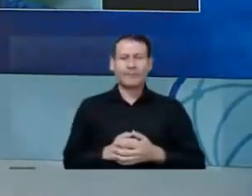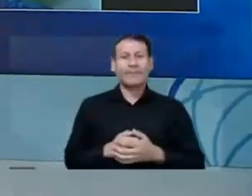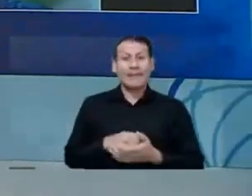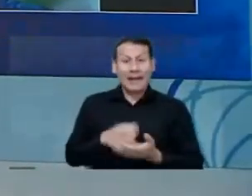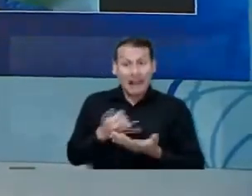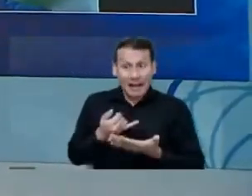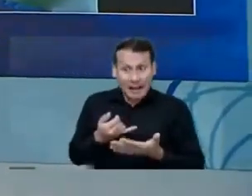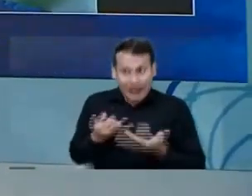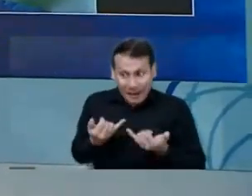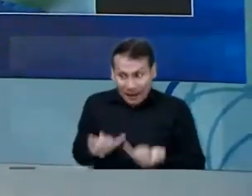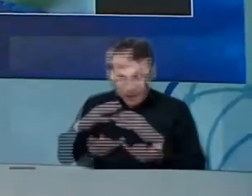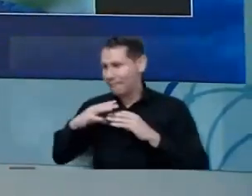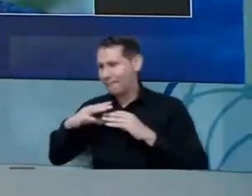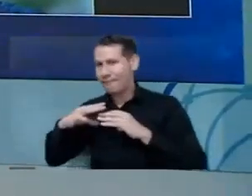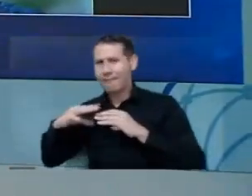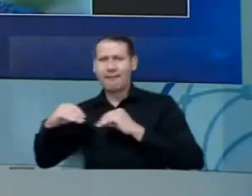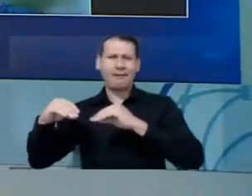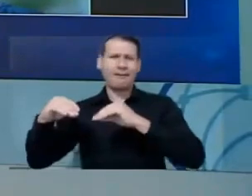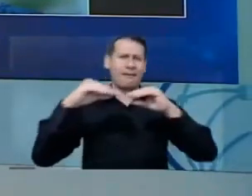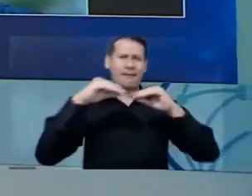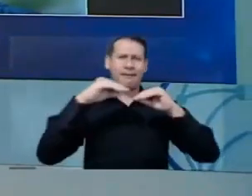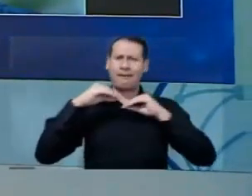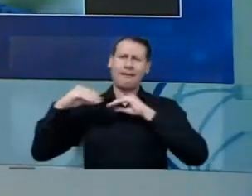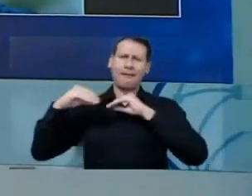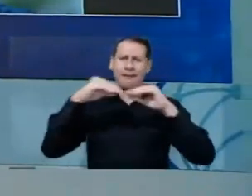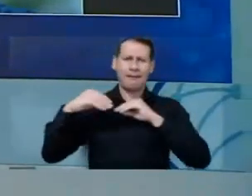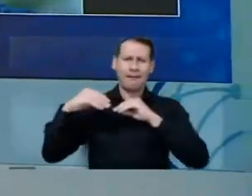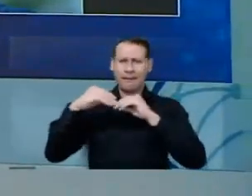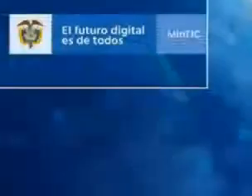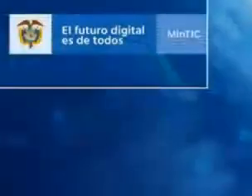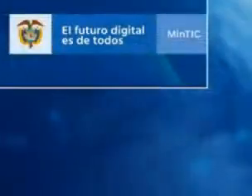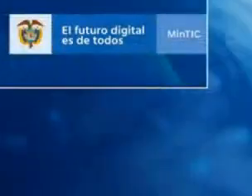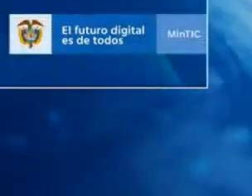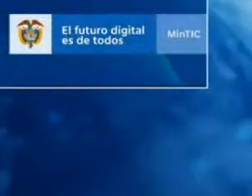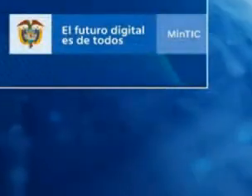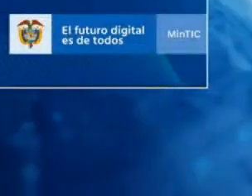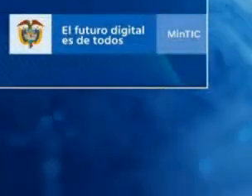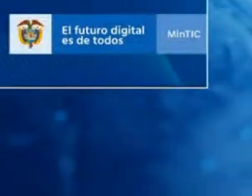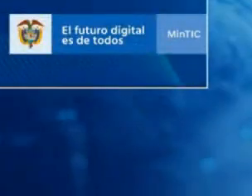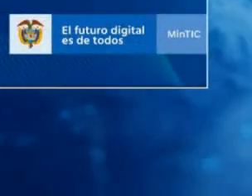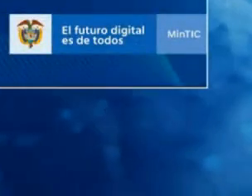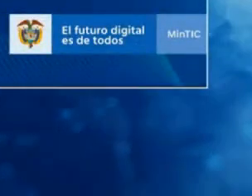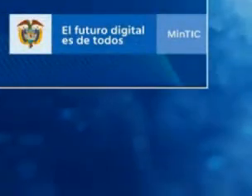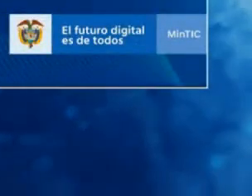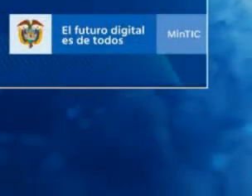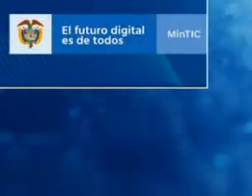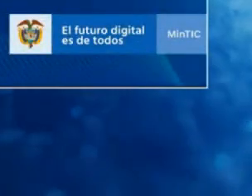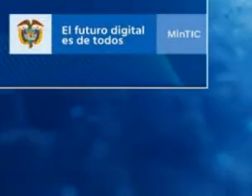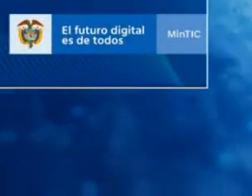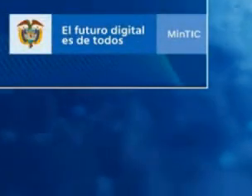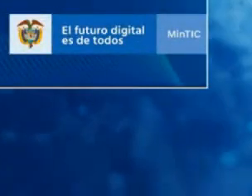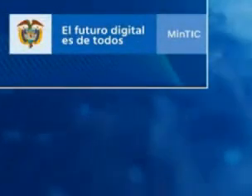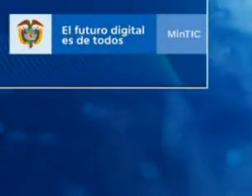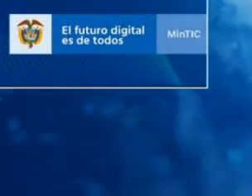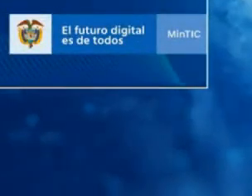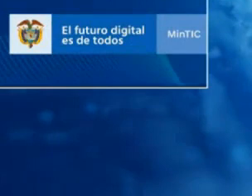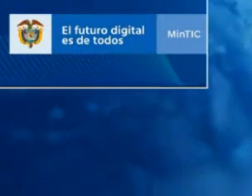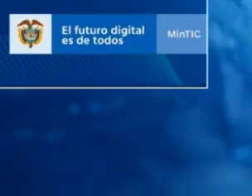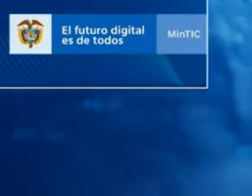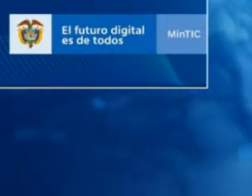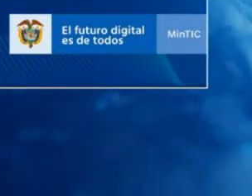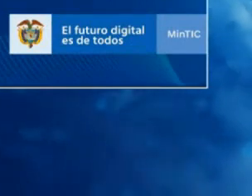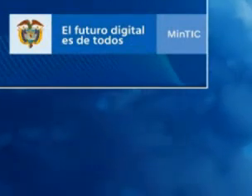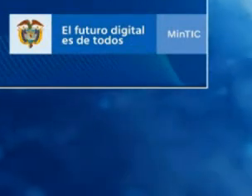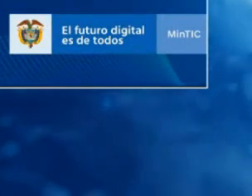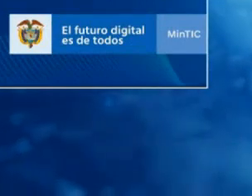a lot of attitude so as to motivate you this last bit. So good afternoon, all. And before starting, I would like